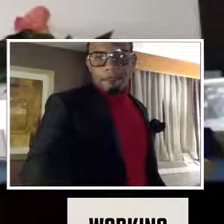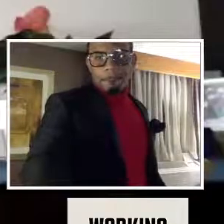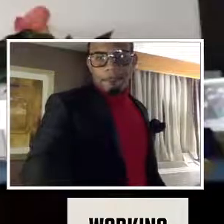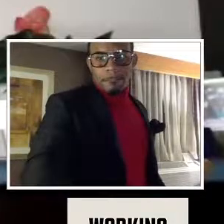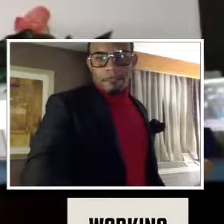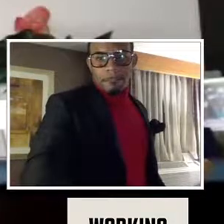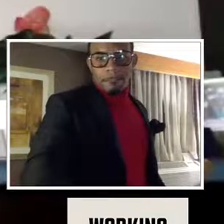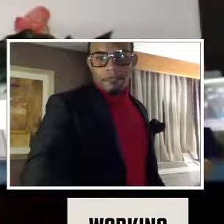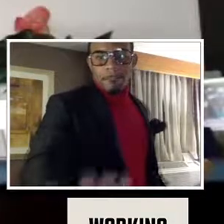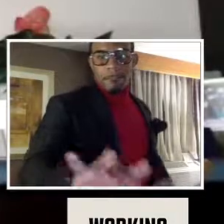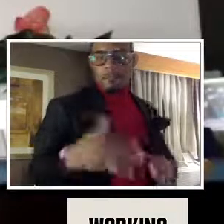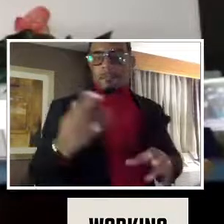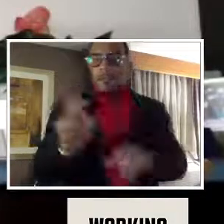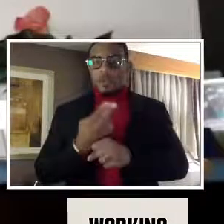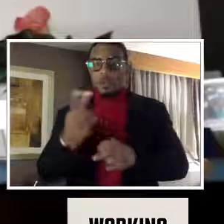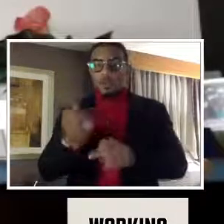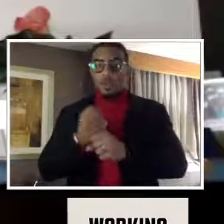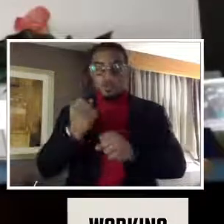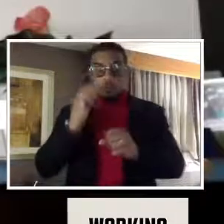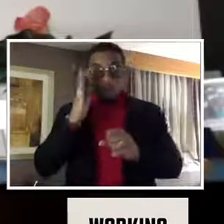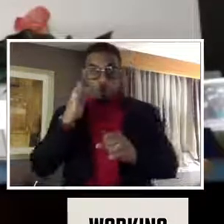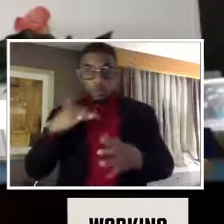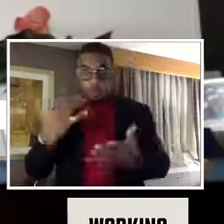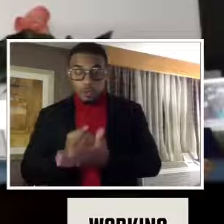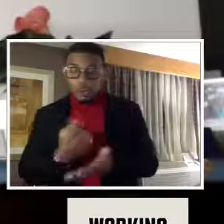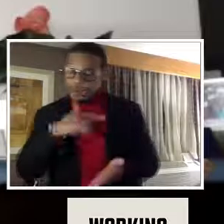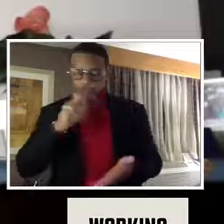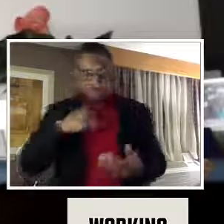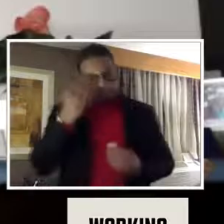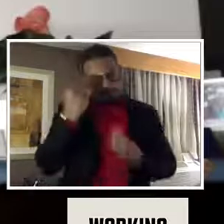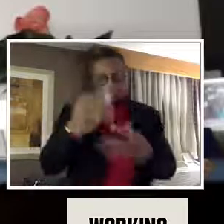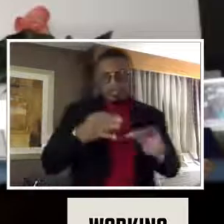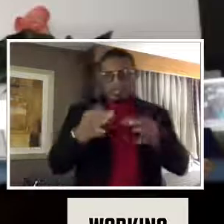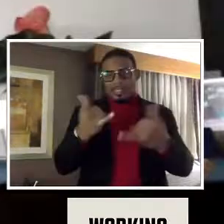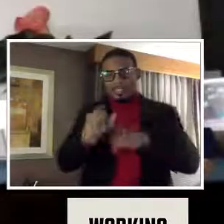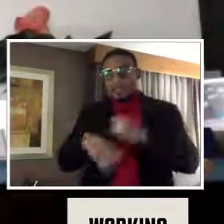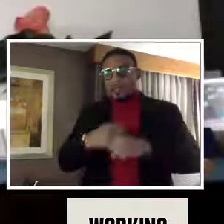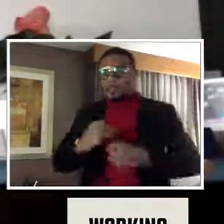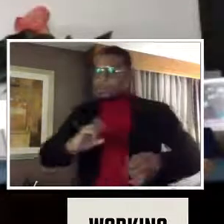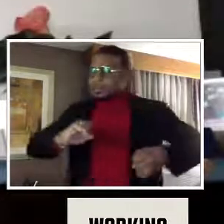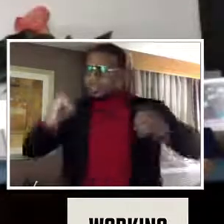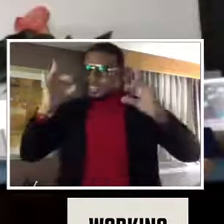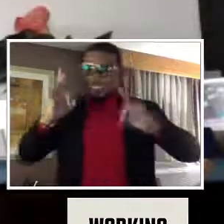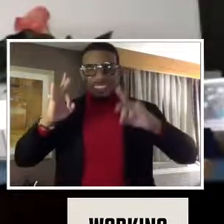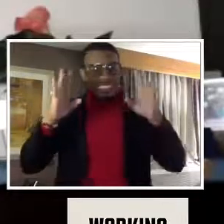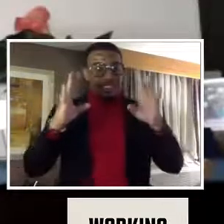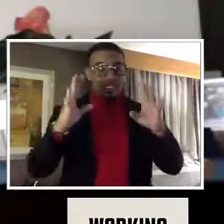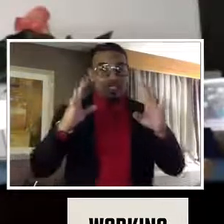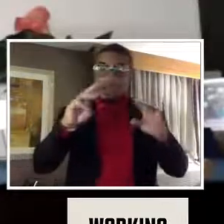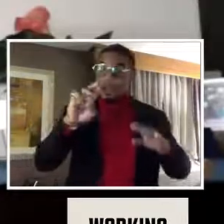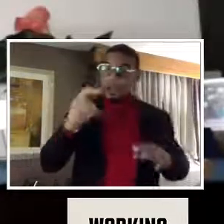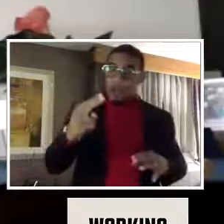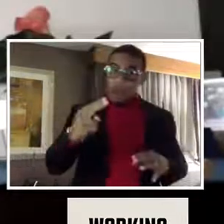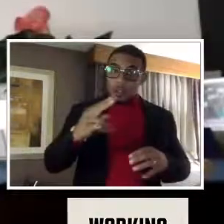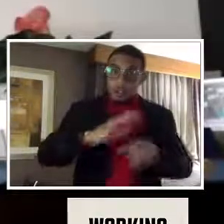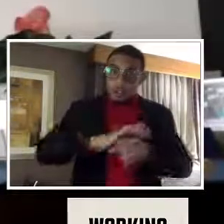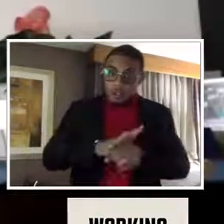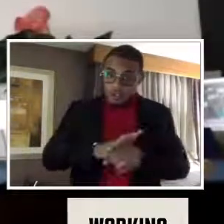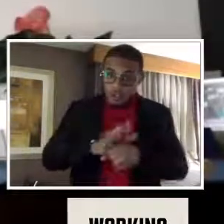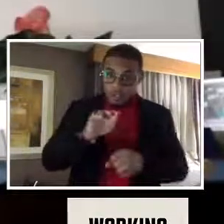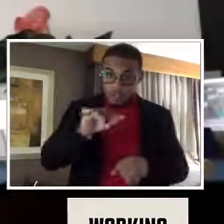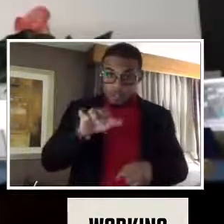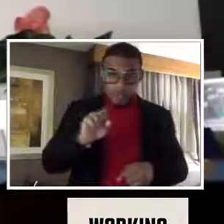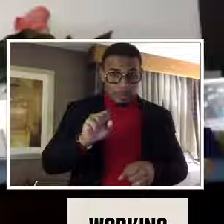win the future we deserve. Now, you don't need me to tell you this year has been hectic. In March, coronavirus cases